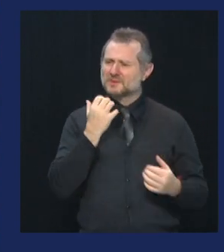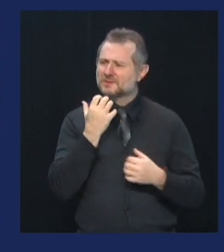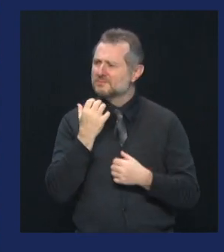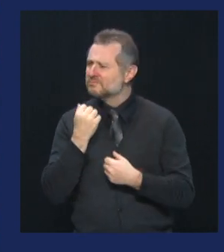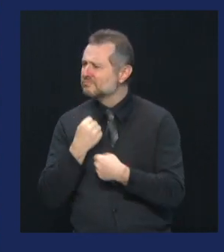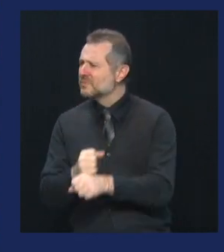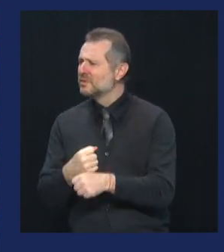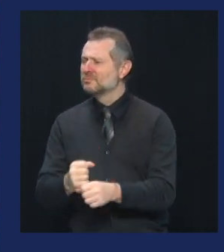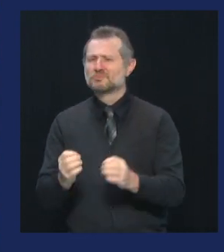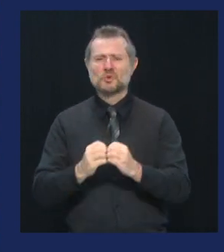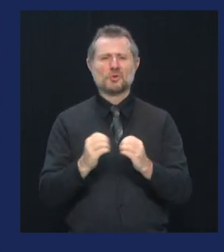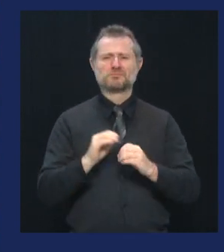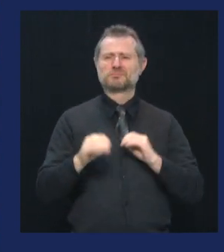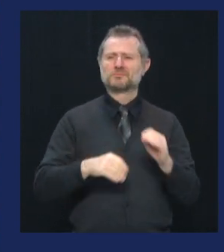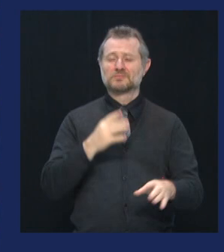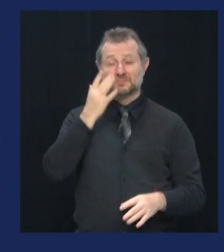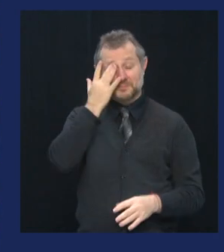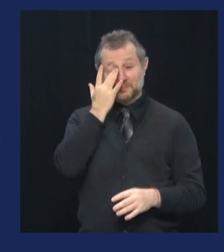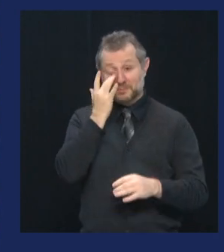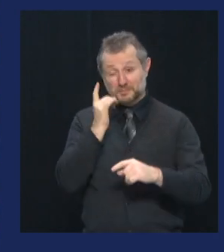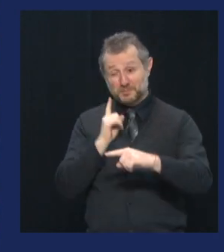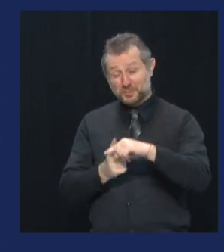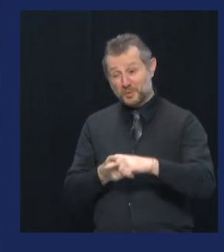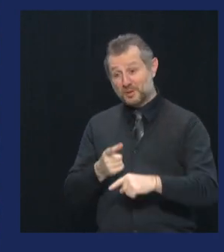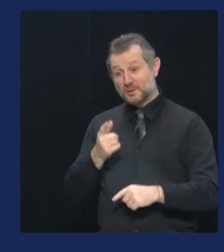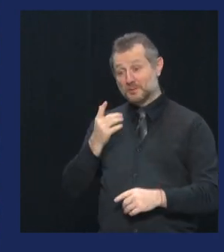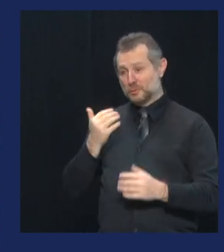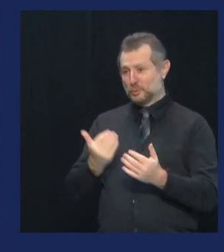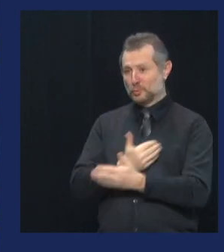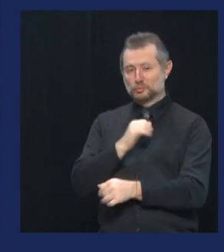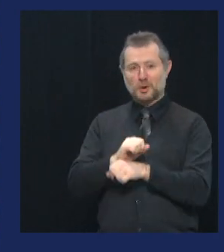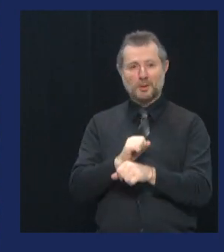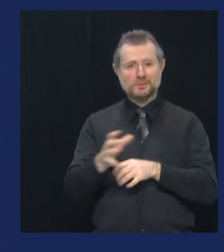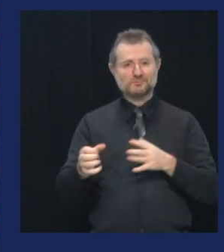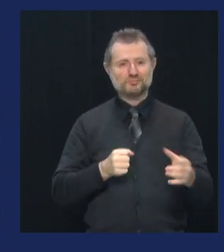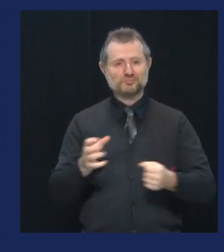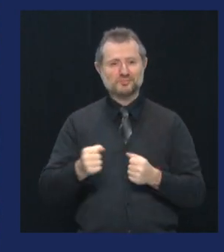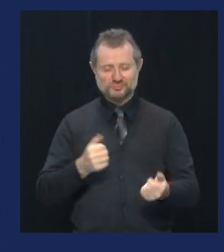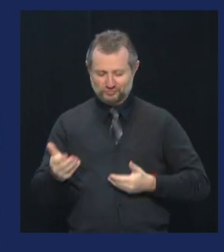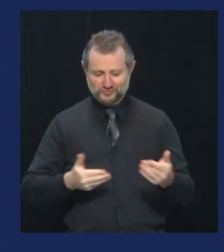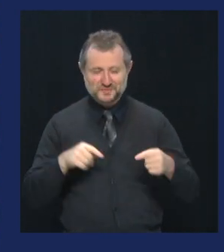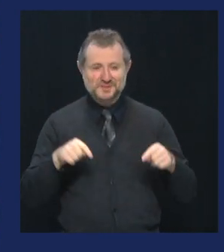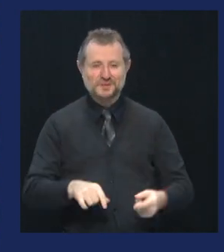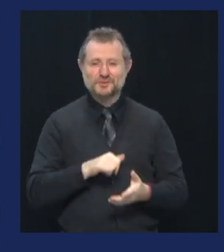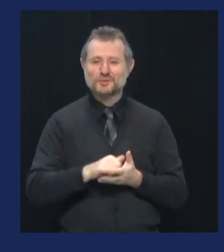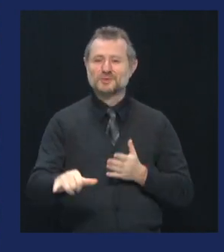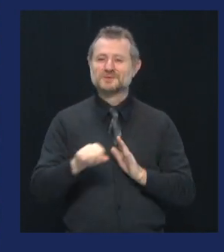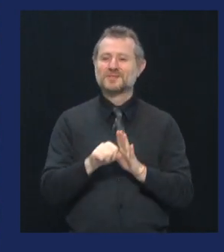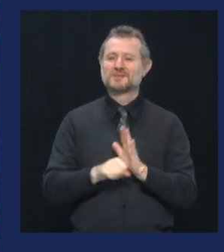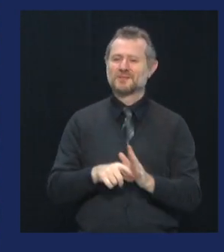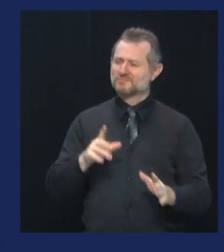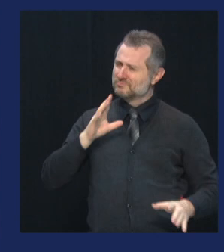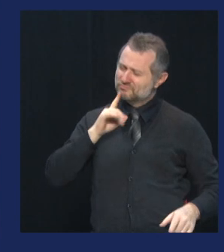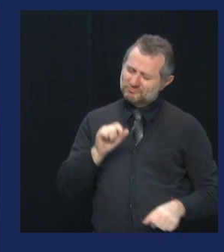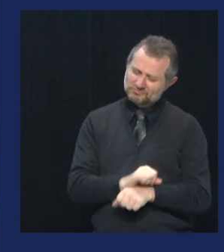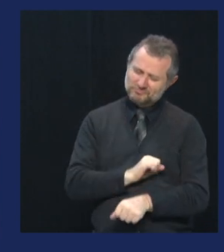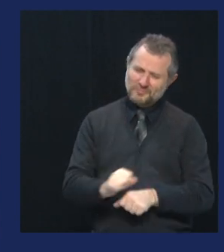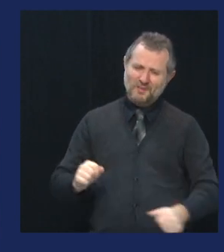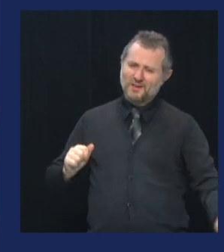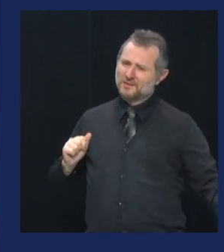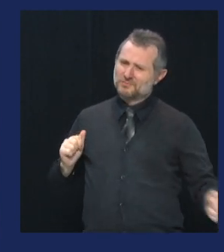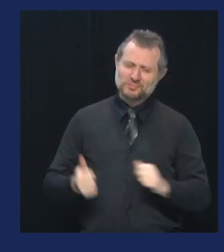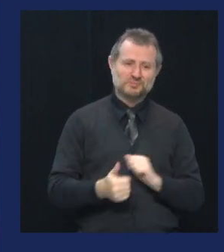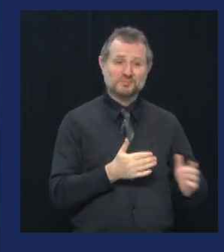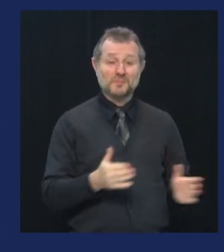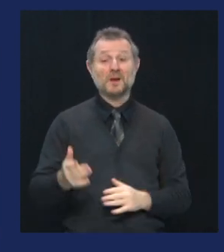future right here at home for New Yorkers. A true transformation to a green economy must create